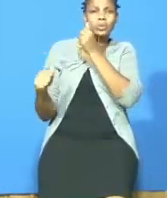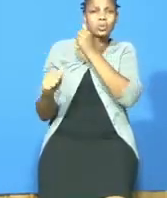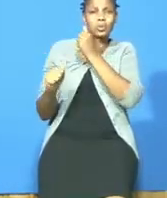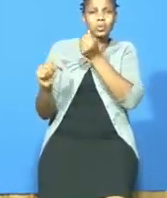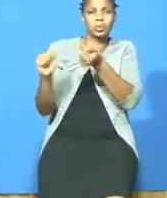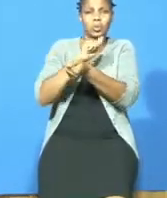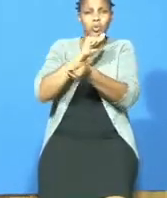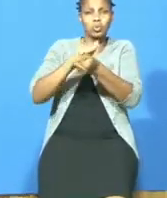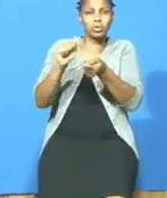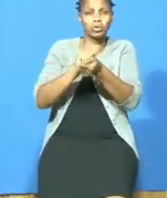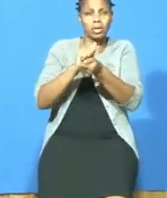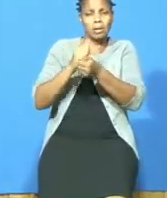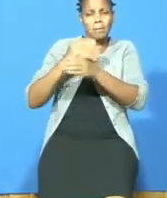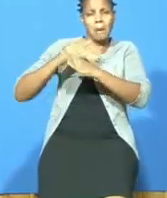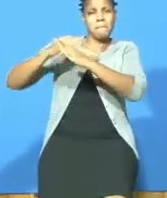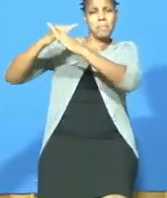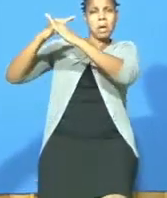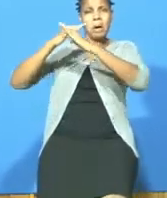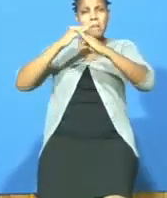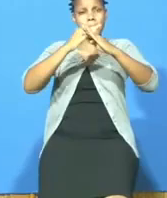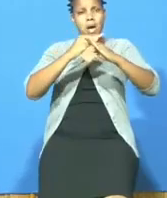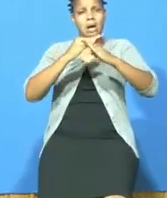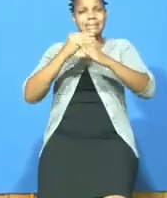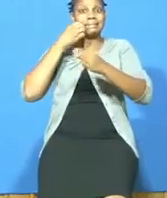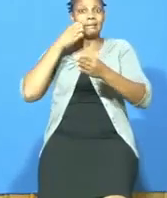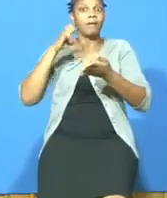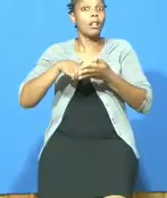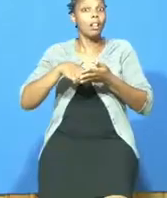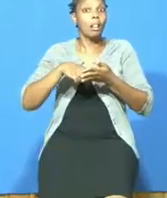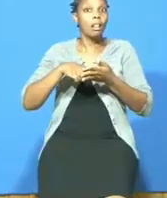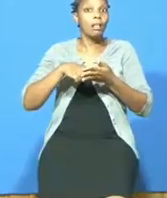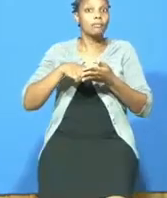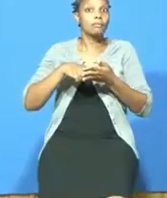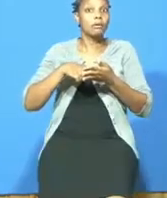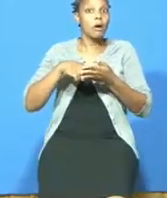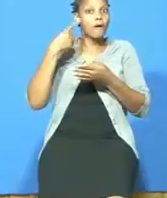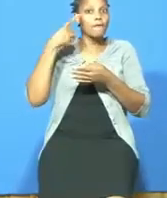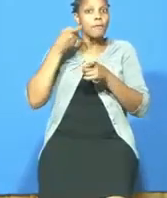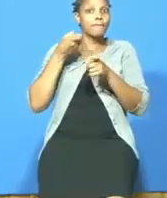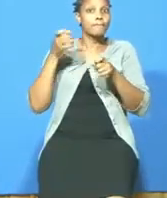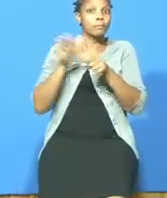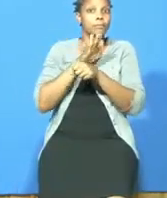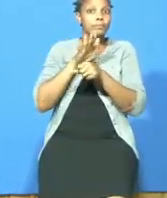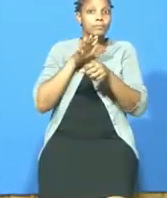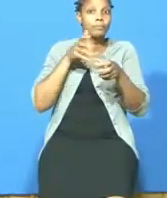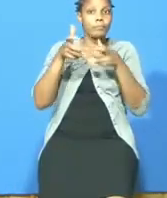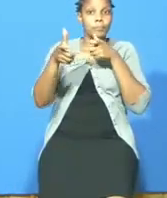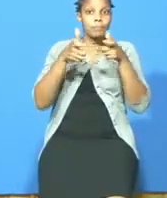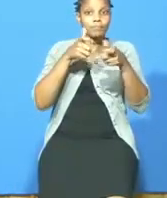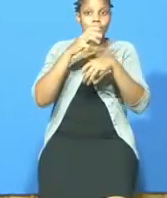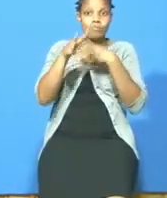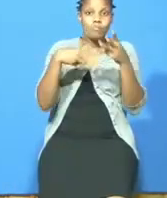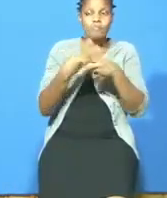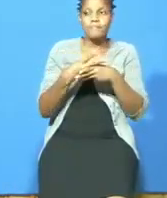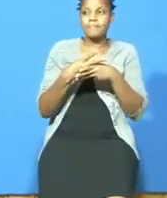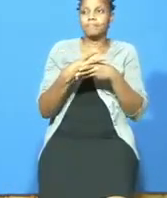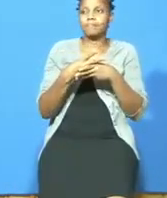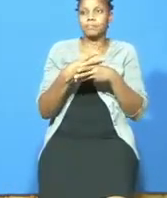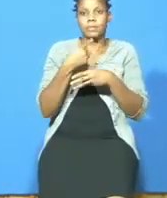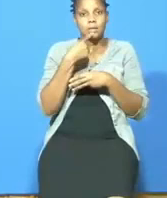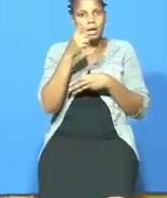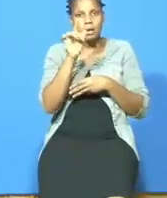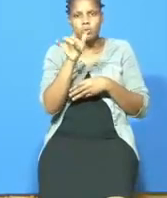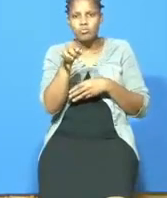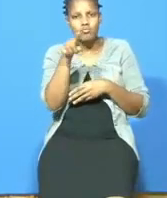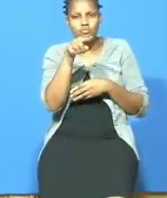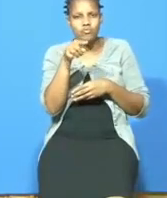the forces of evil. I told you out here that the devil